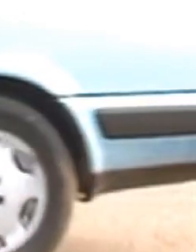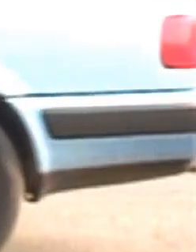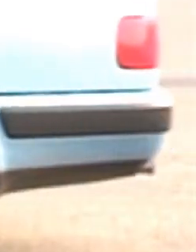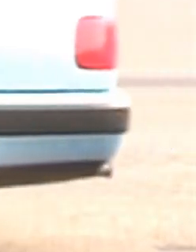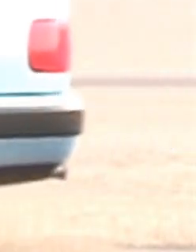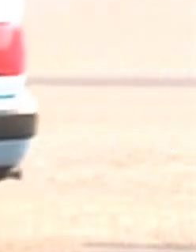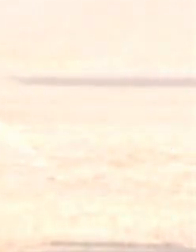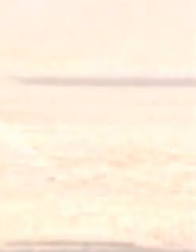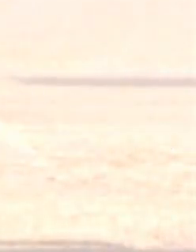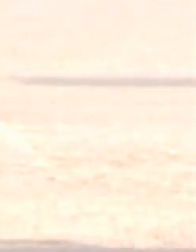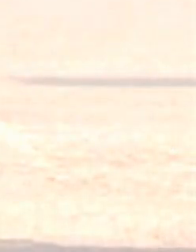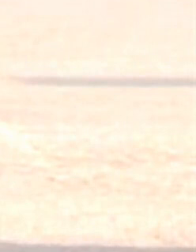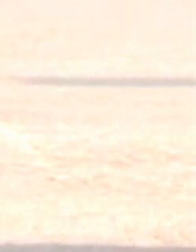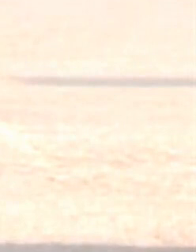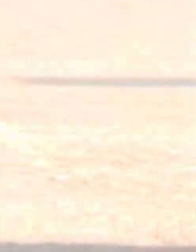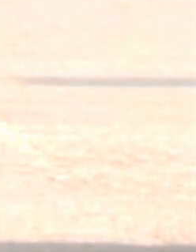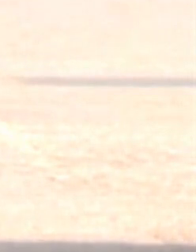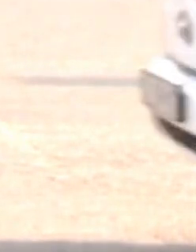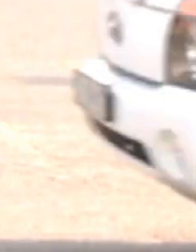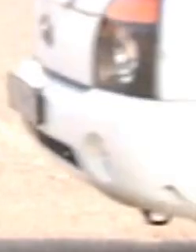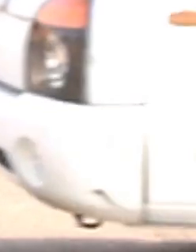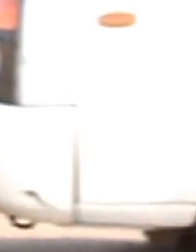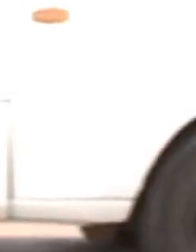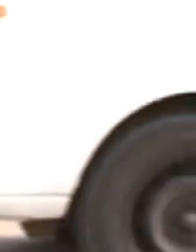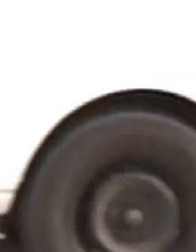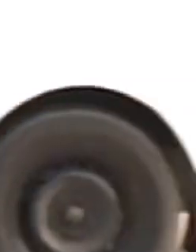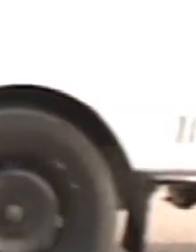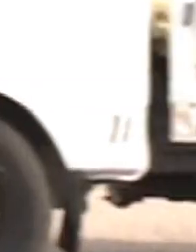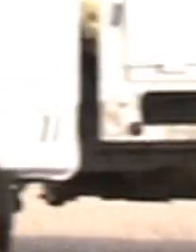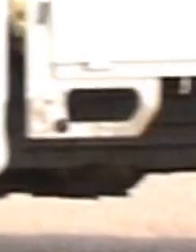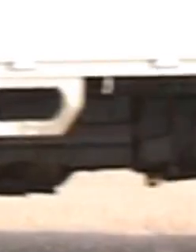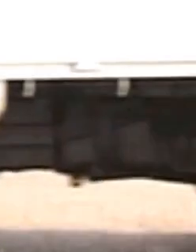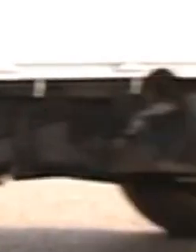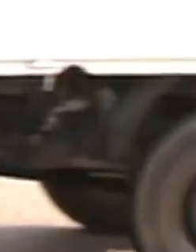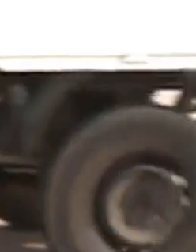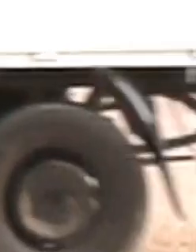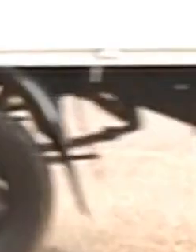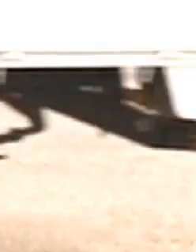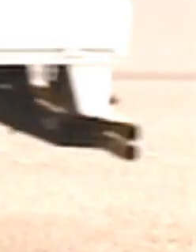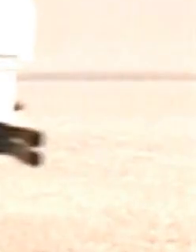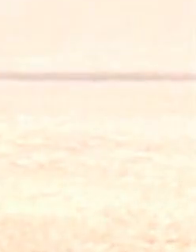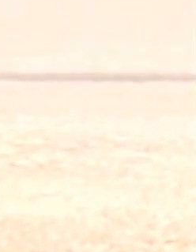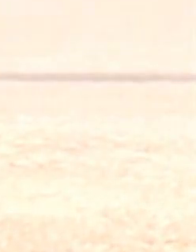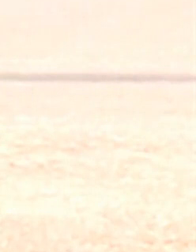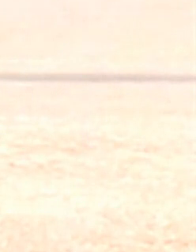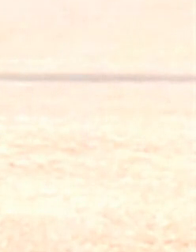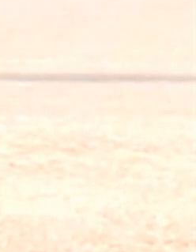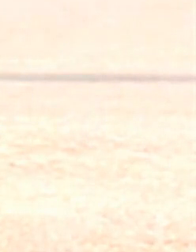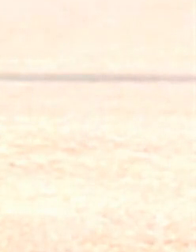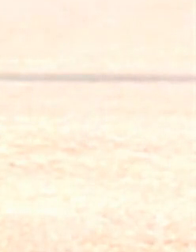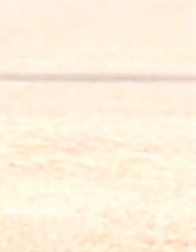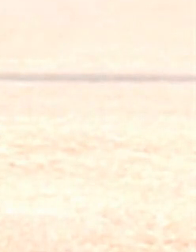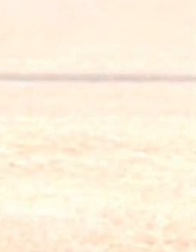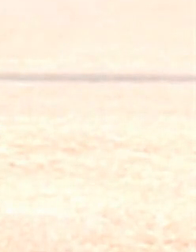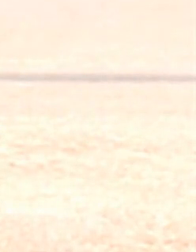to, we asked, what happened here? Why hasn't the mall been looted? And they said that, they don't